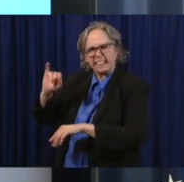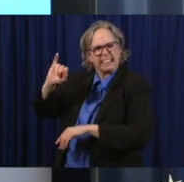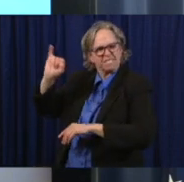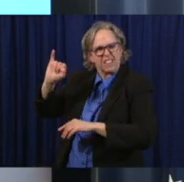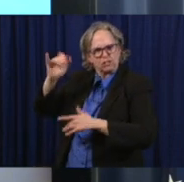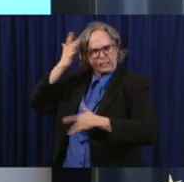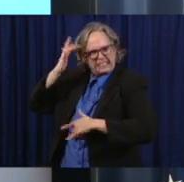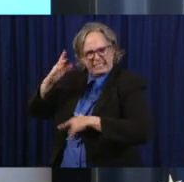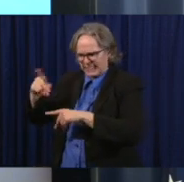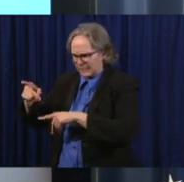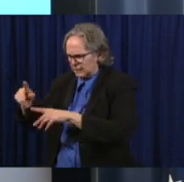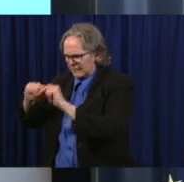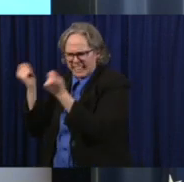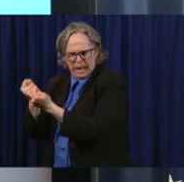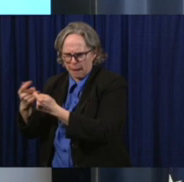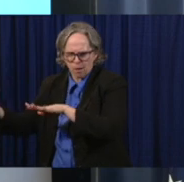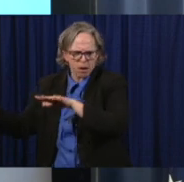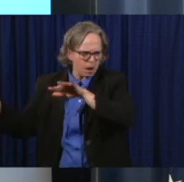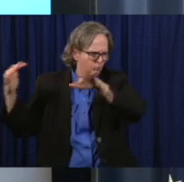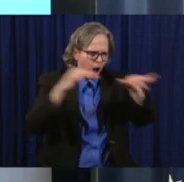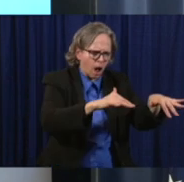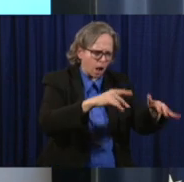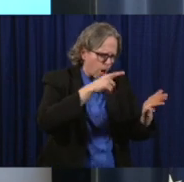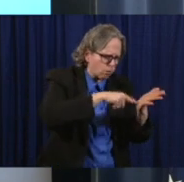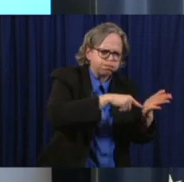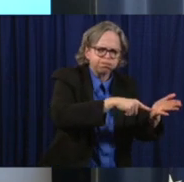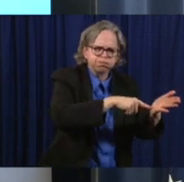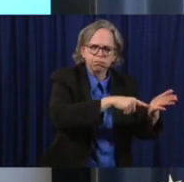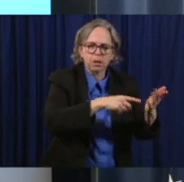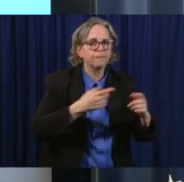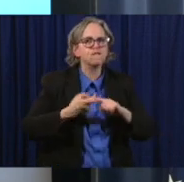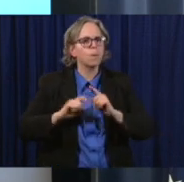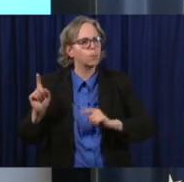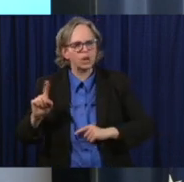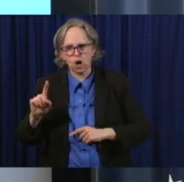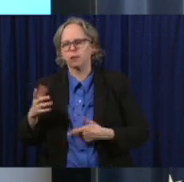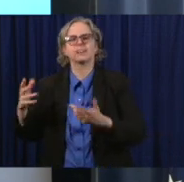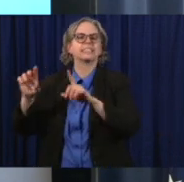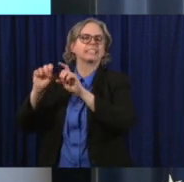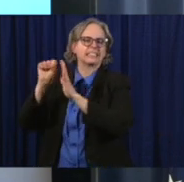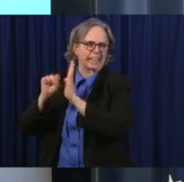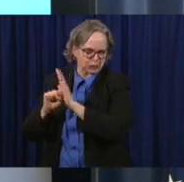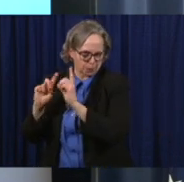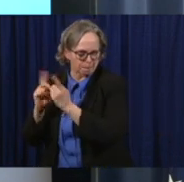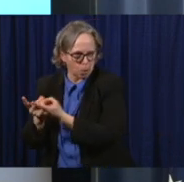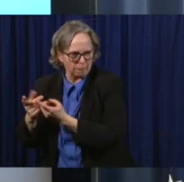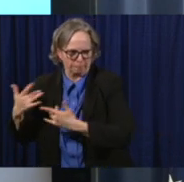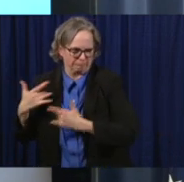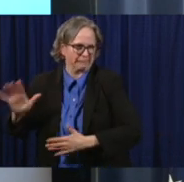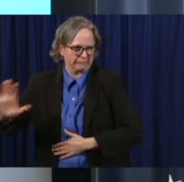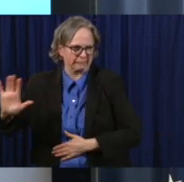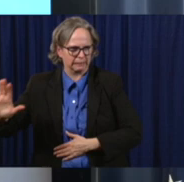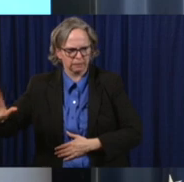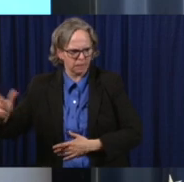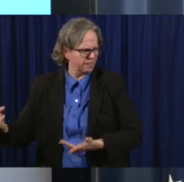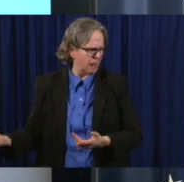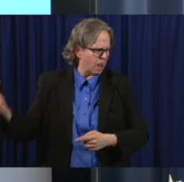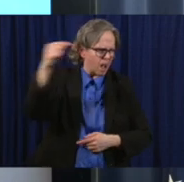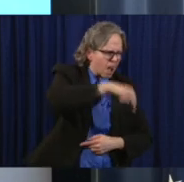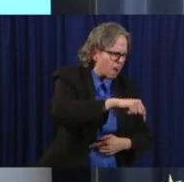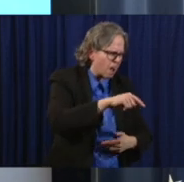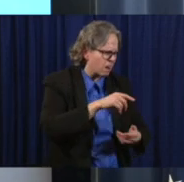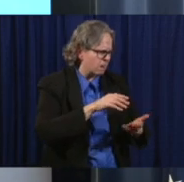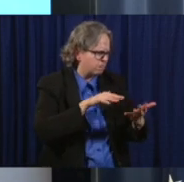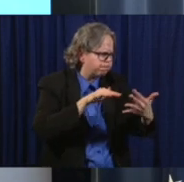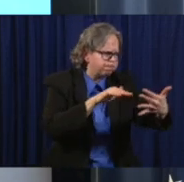representatives from the state departments talk with that provider organization, with their clinical staff, with the local health